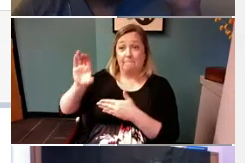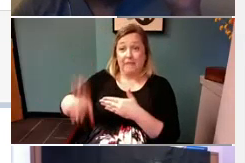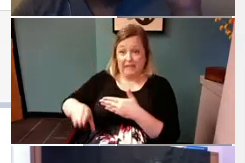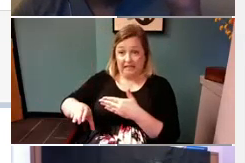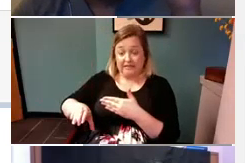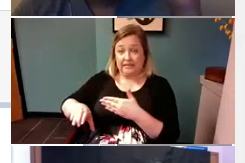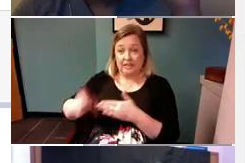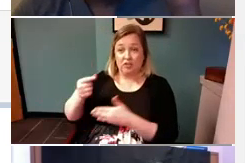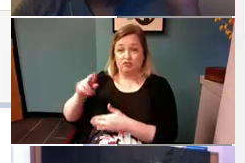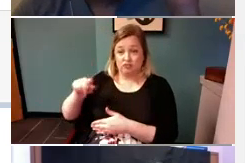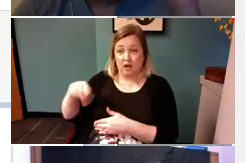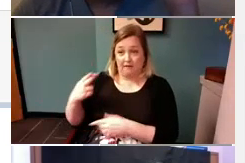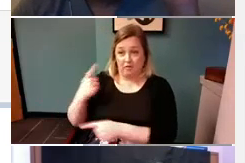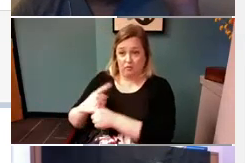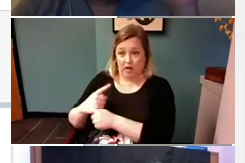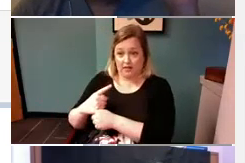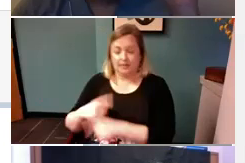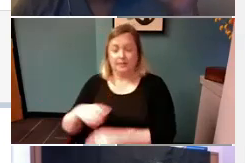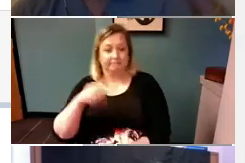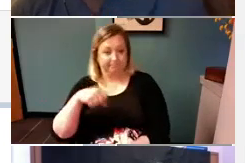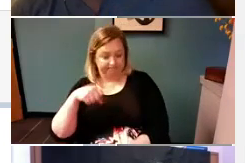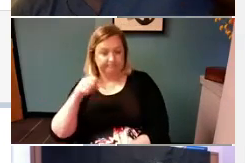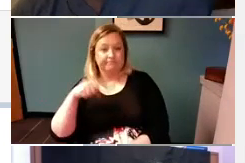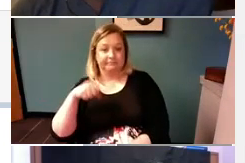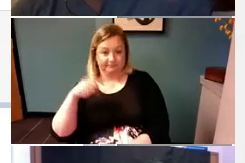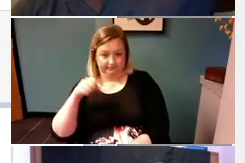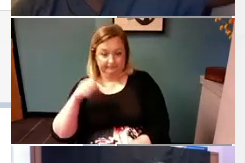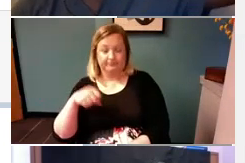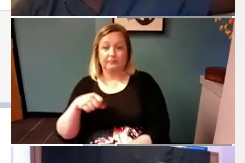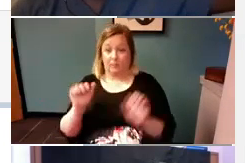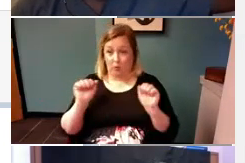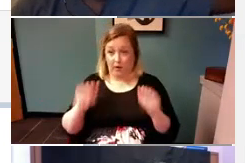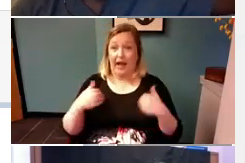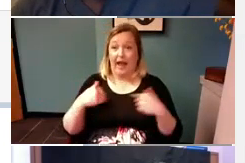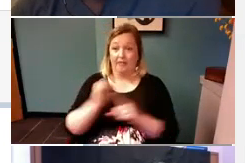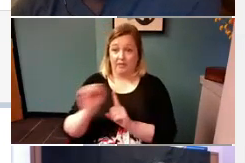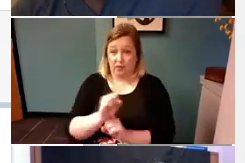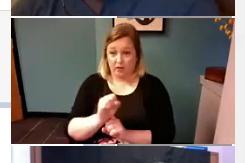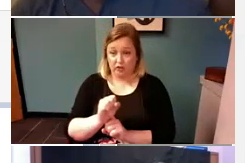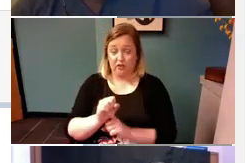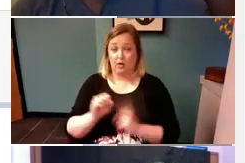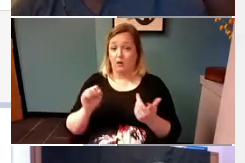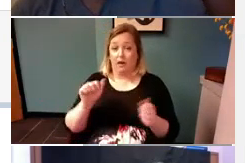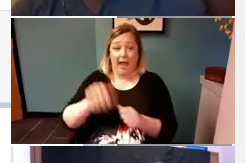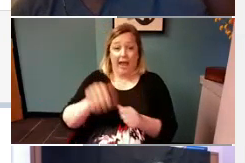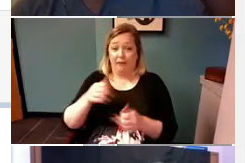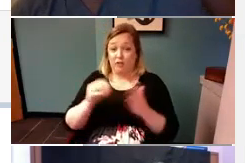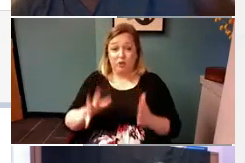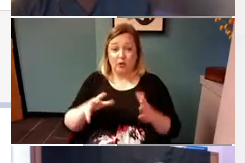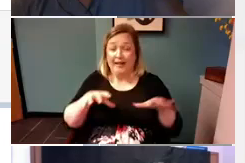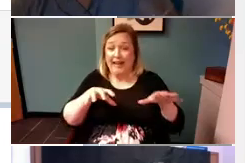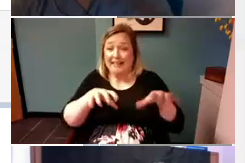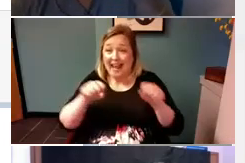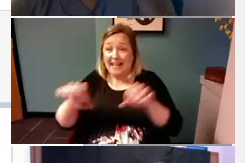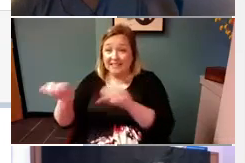potentially yes, right. So we can have a case where every student takes every other class. In that particular scenario,